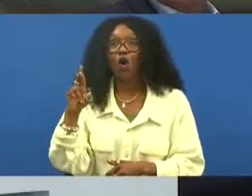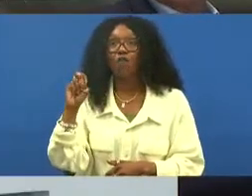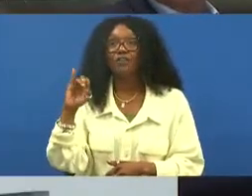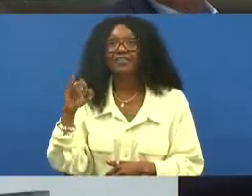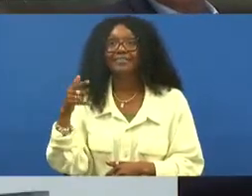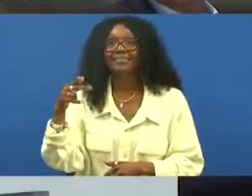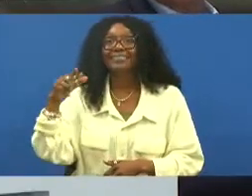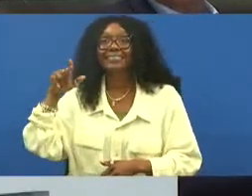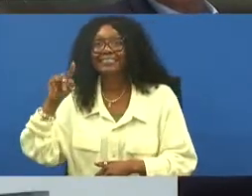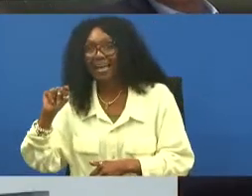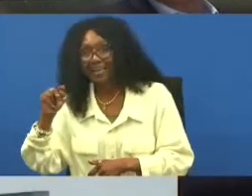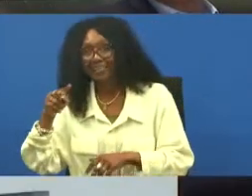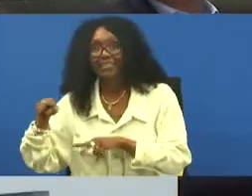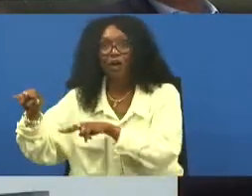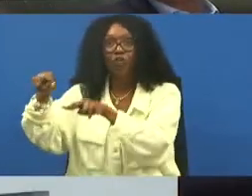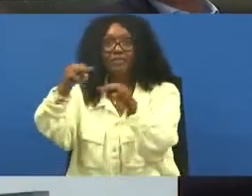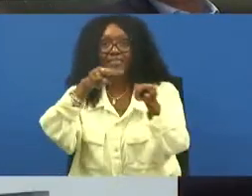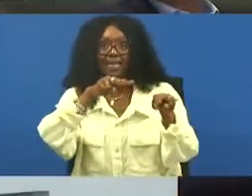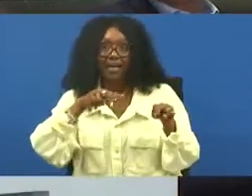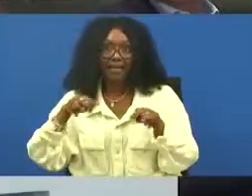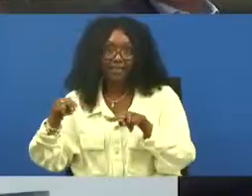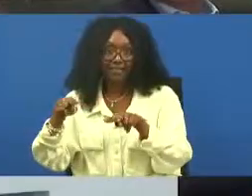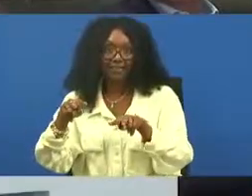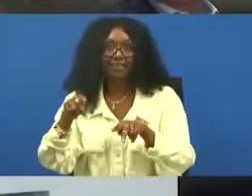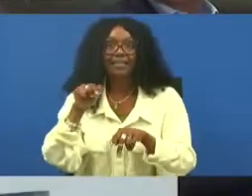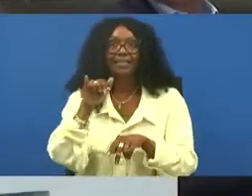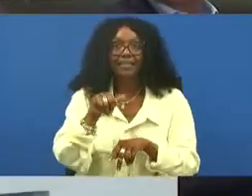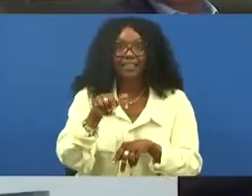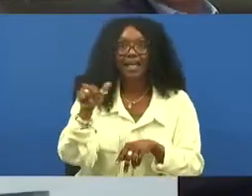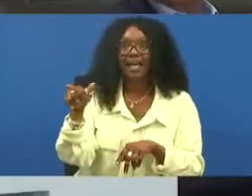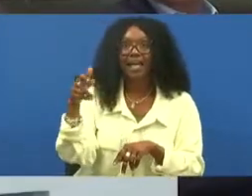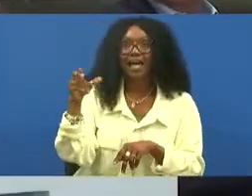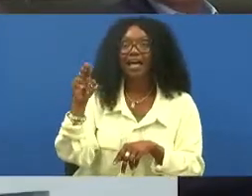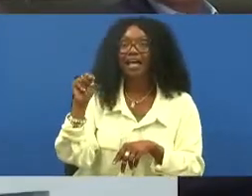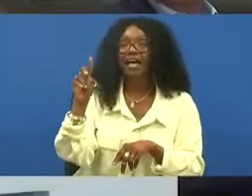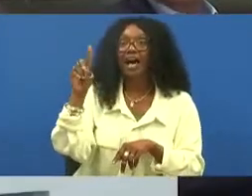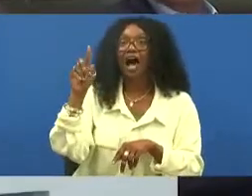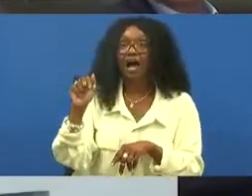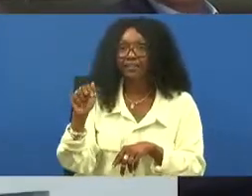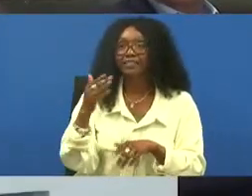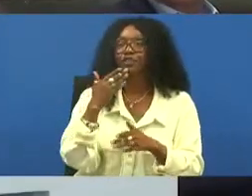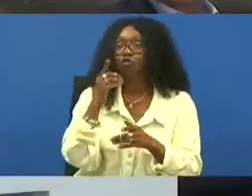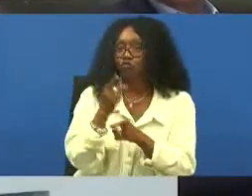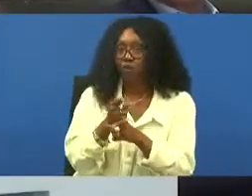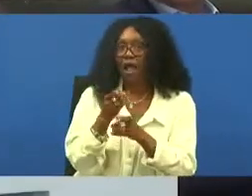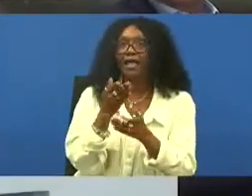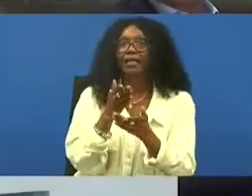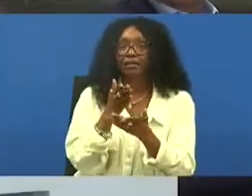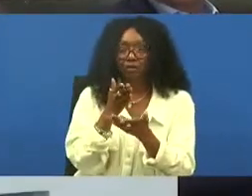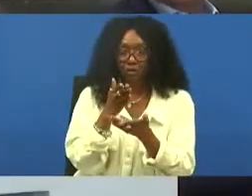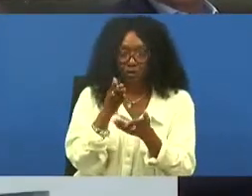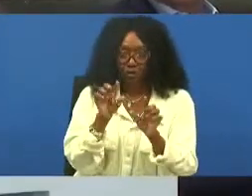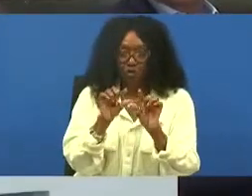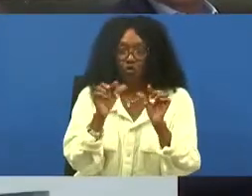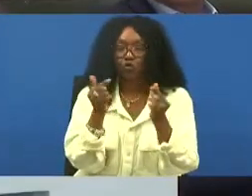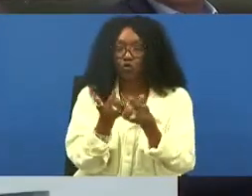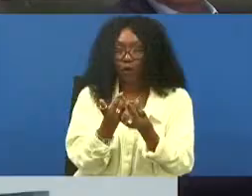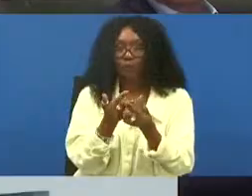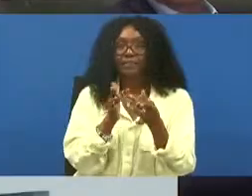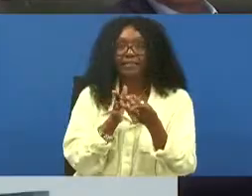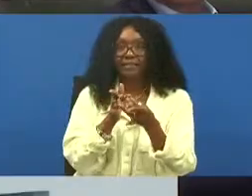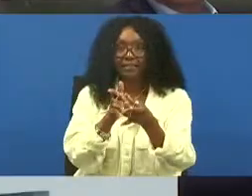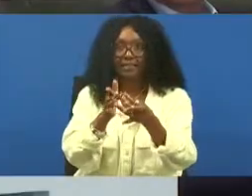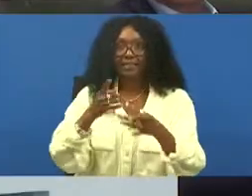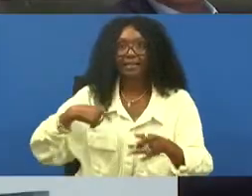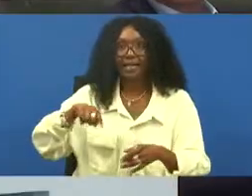happy standing before you saying that Hunden is the right group to lead this effort for us, and we can't wait to dig